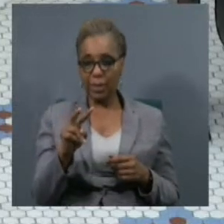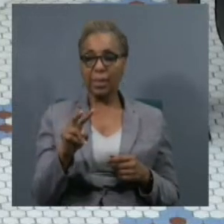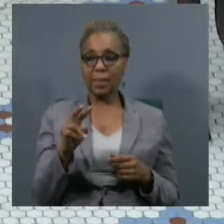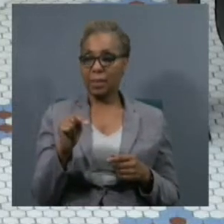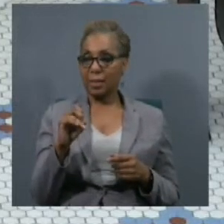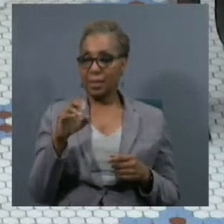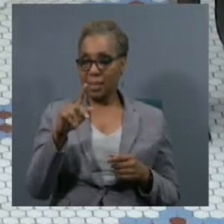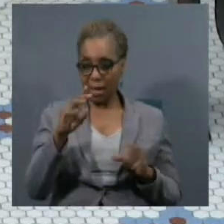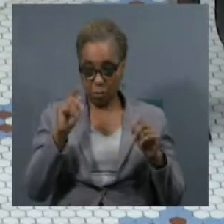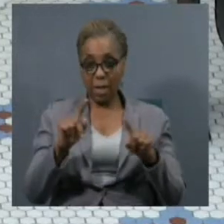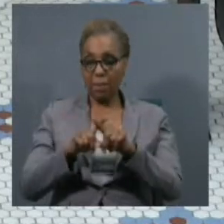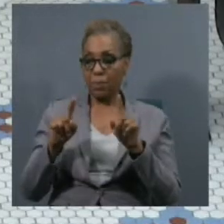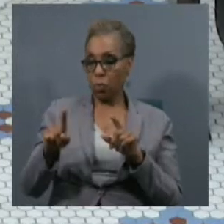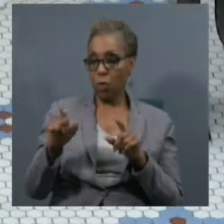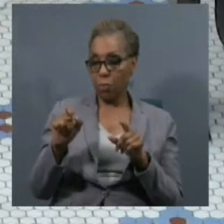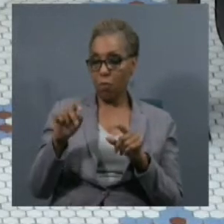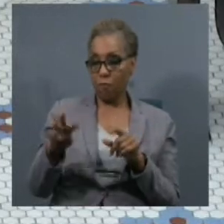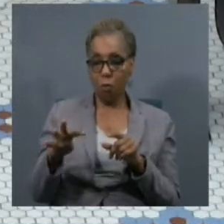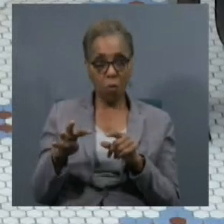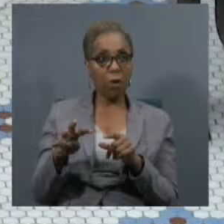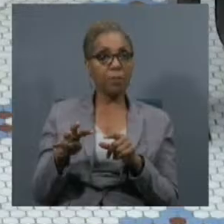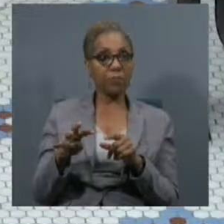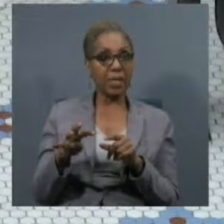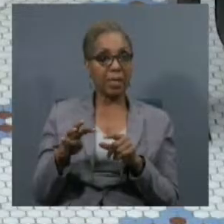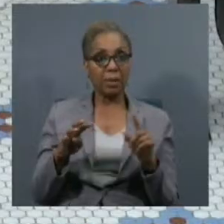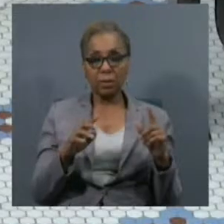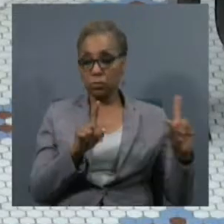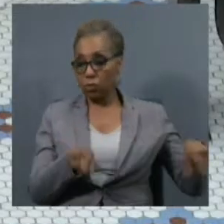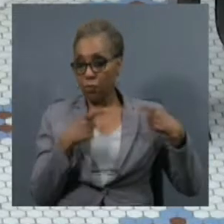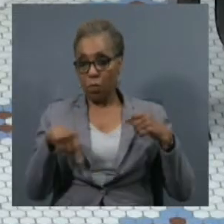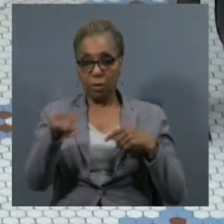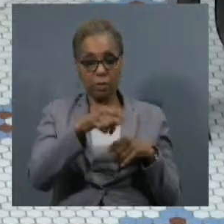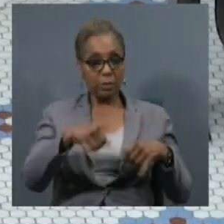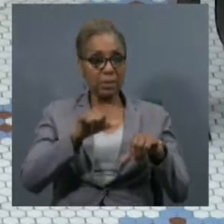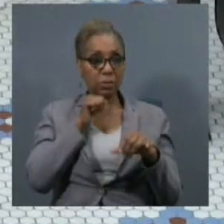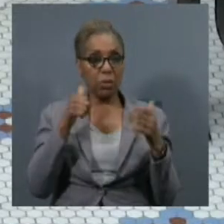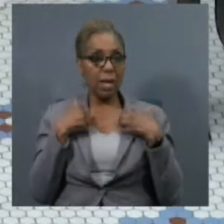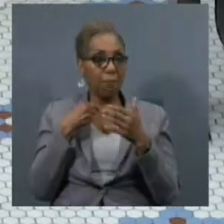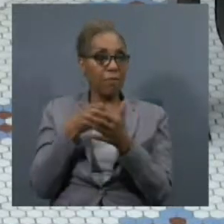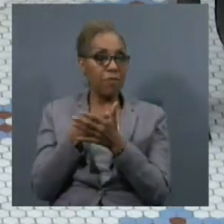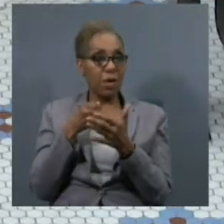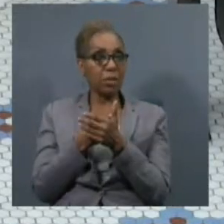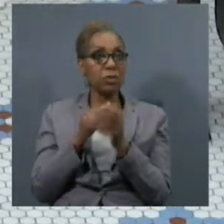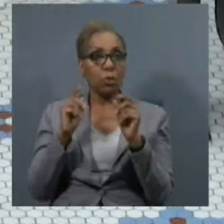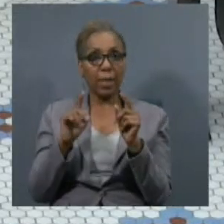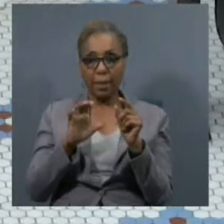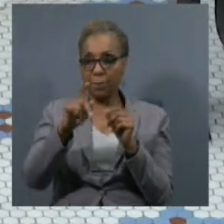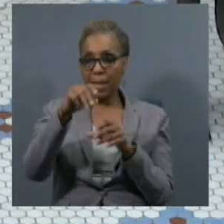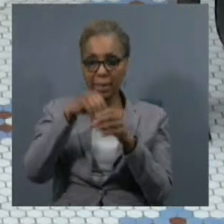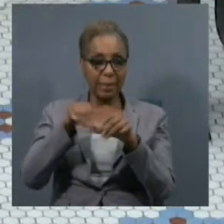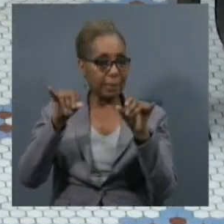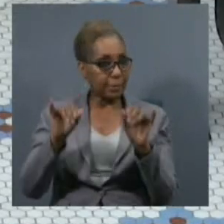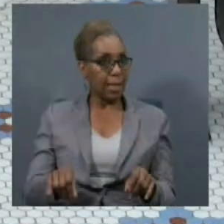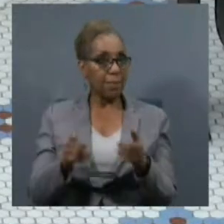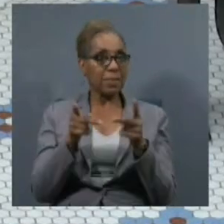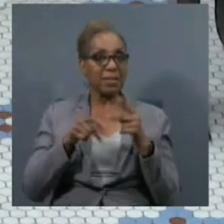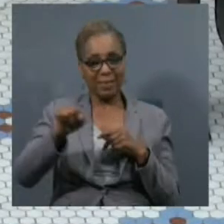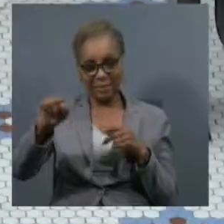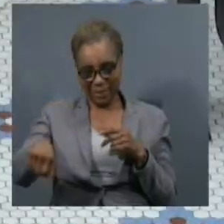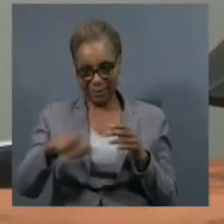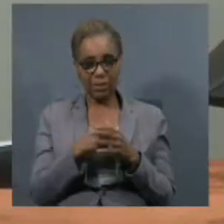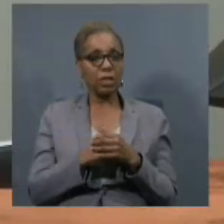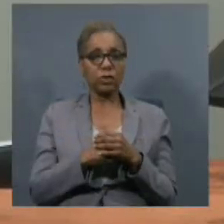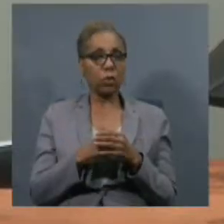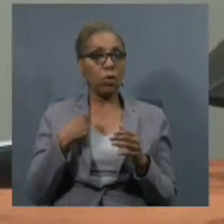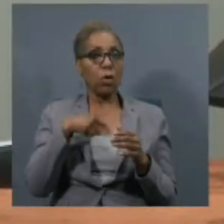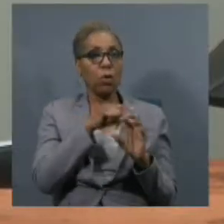the 1.4, which just gets you all today, you still don't have the funds you'll be back in the same position, right? Oh, most definitely. So